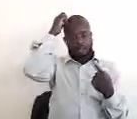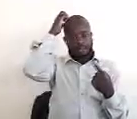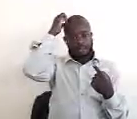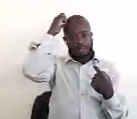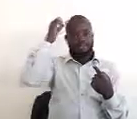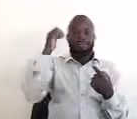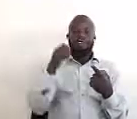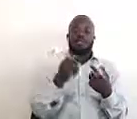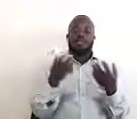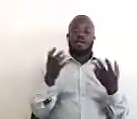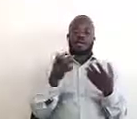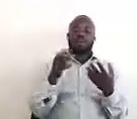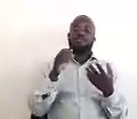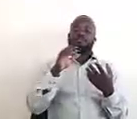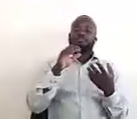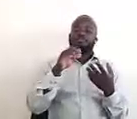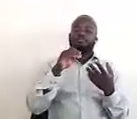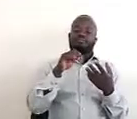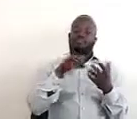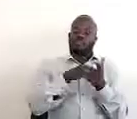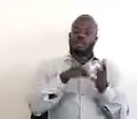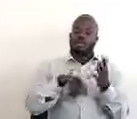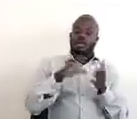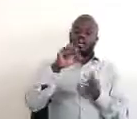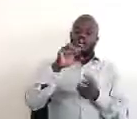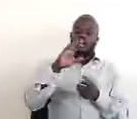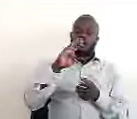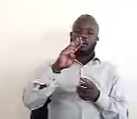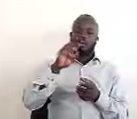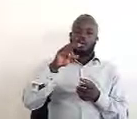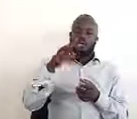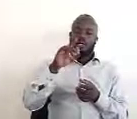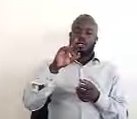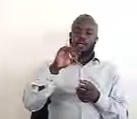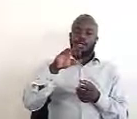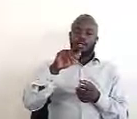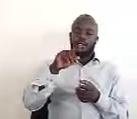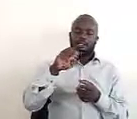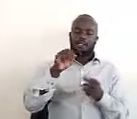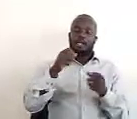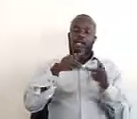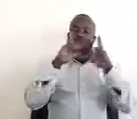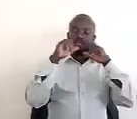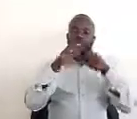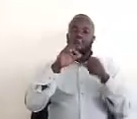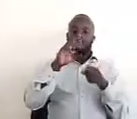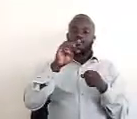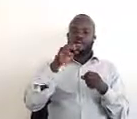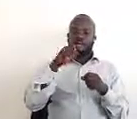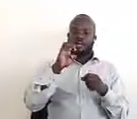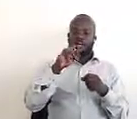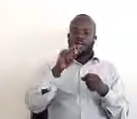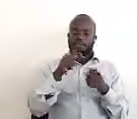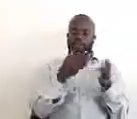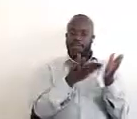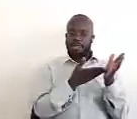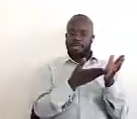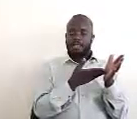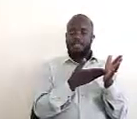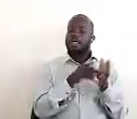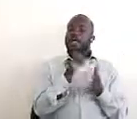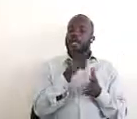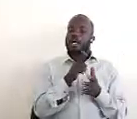number one place where calories come from is carbohydrates. So here's a picture of some wheat here that just came